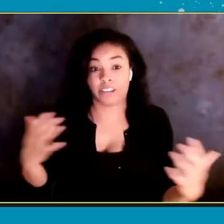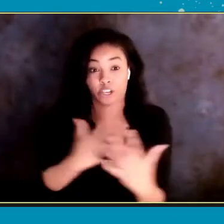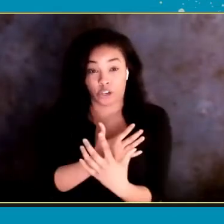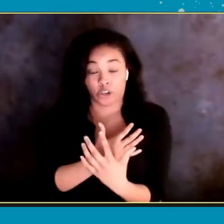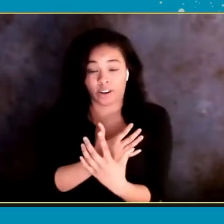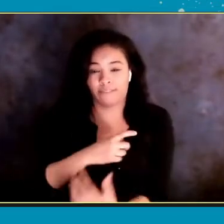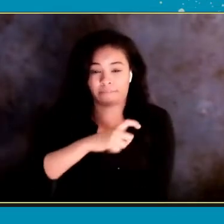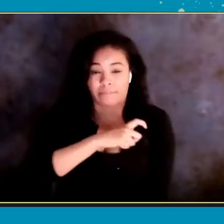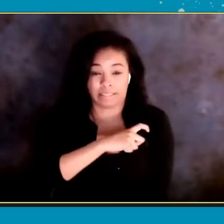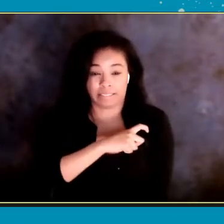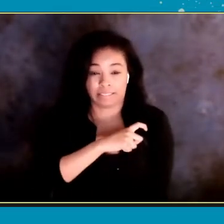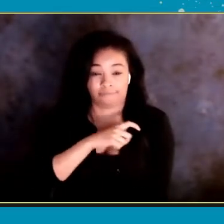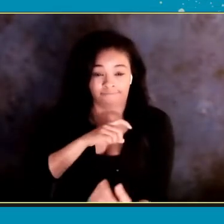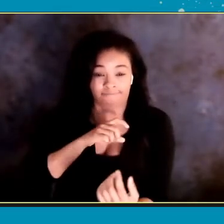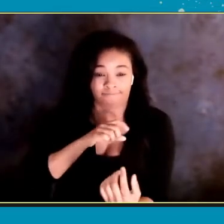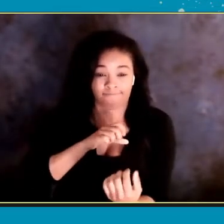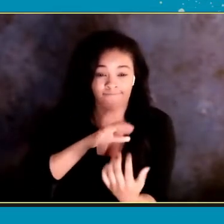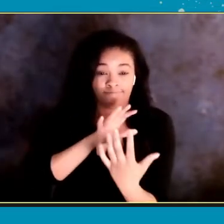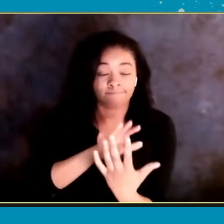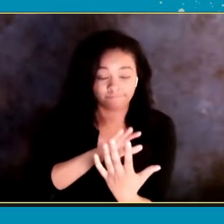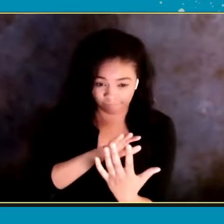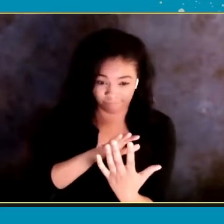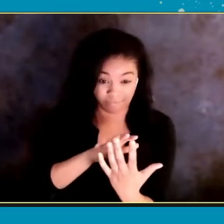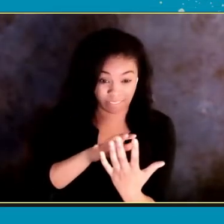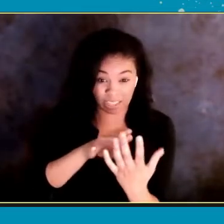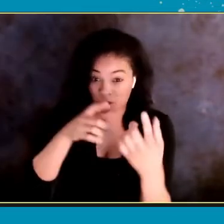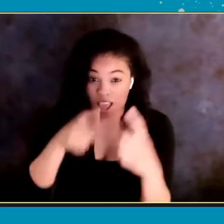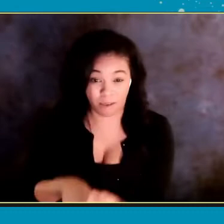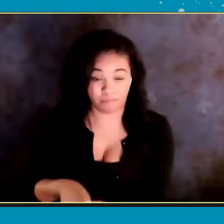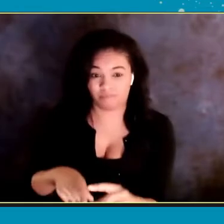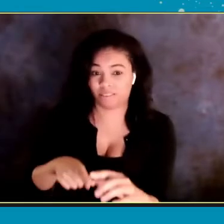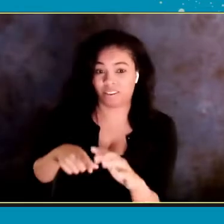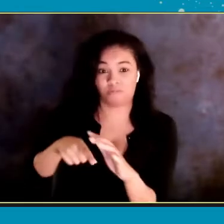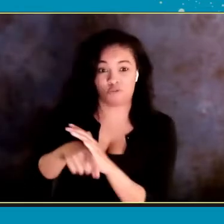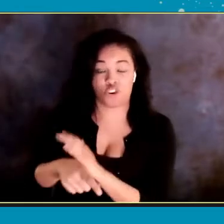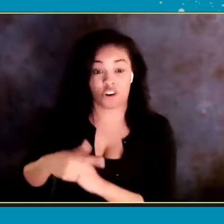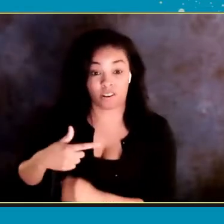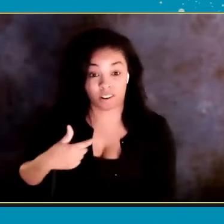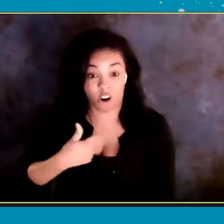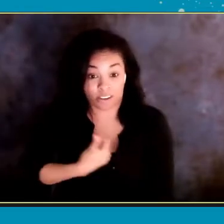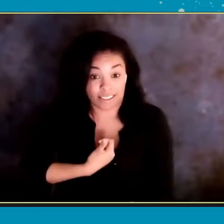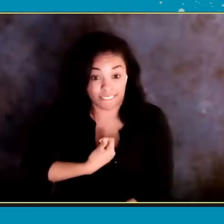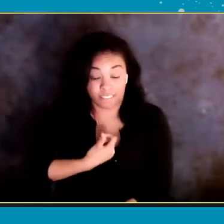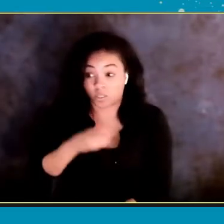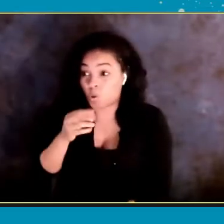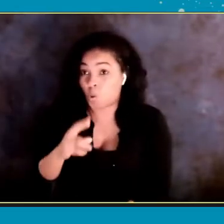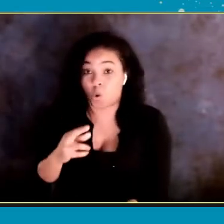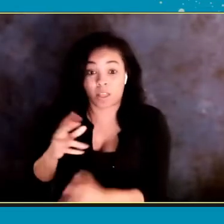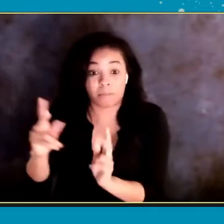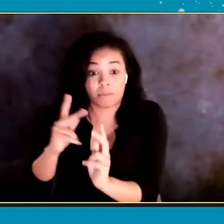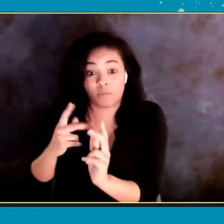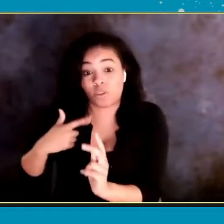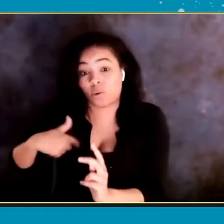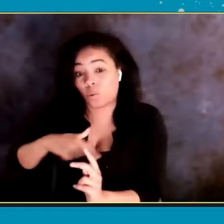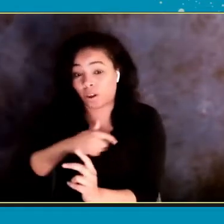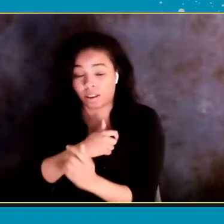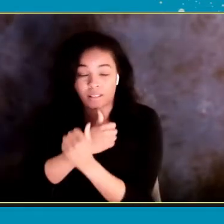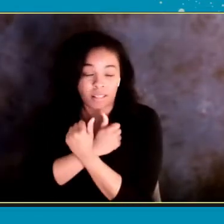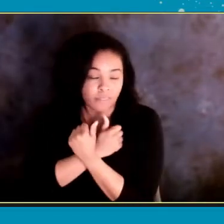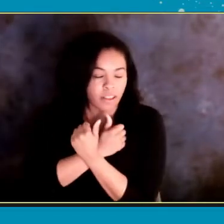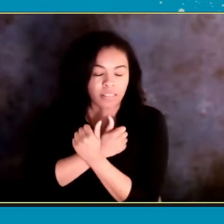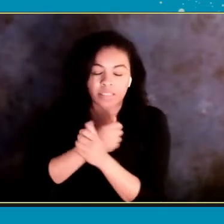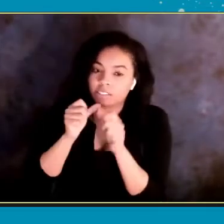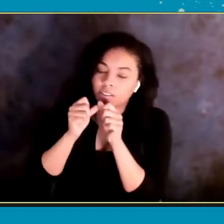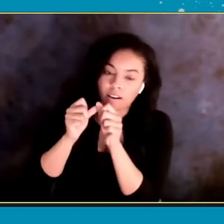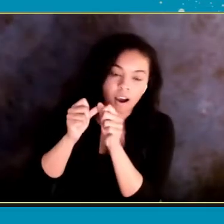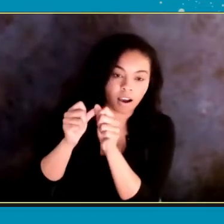police ending in murder of ourselves, of our loved ones, this constant